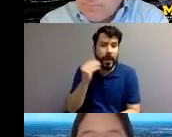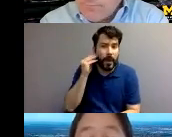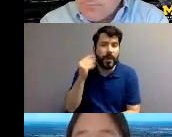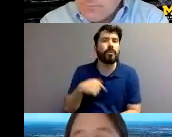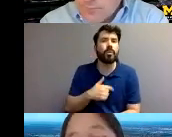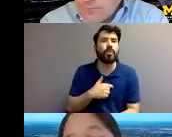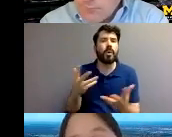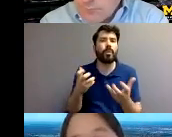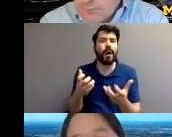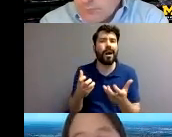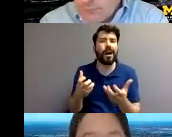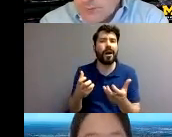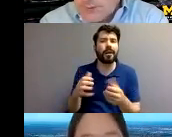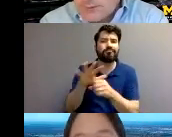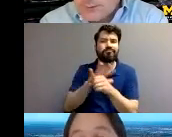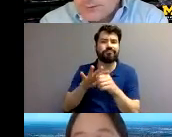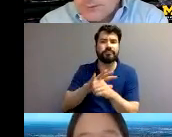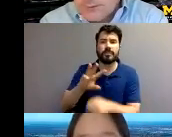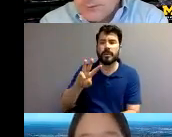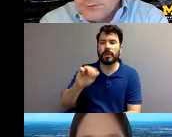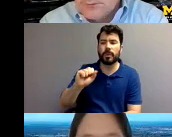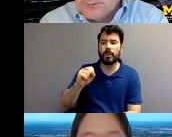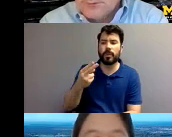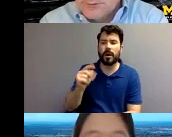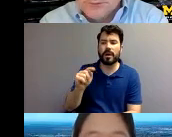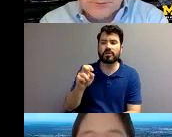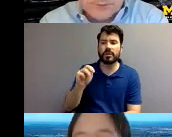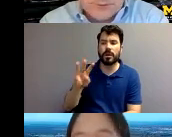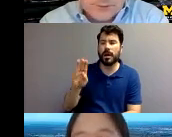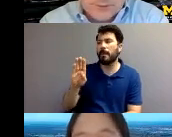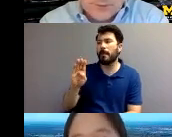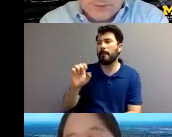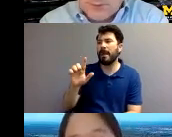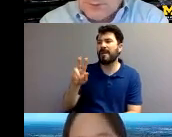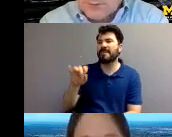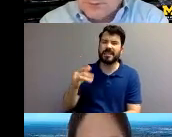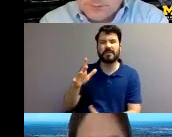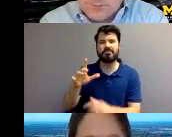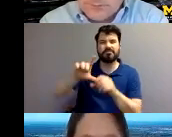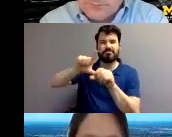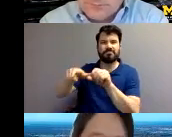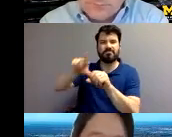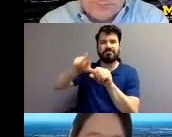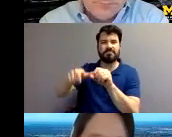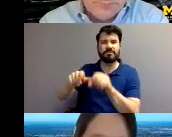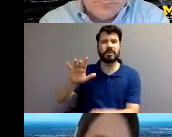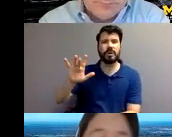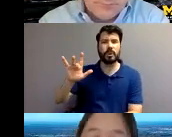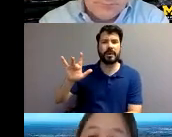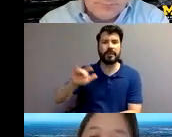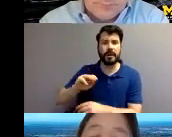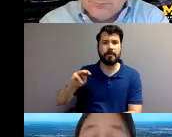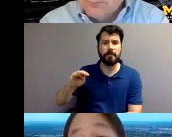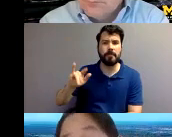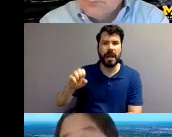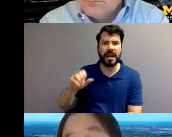the Washtenaw-Belleville area. Really a 25-mile radius is typically what other health systems have